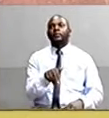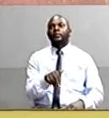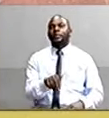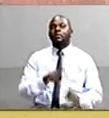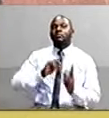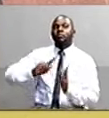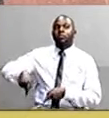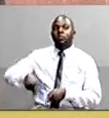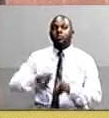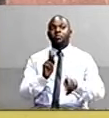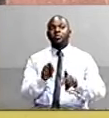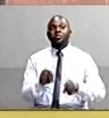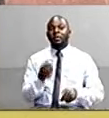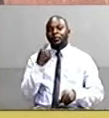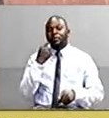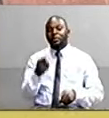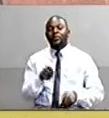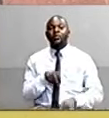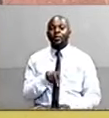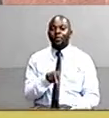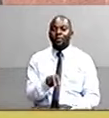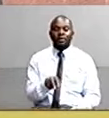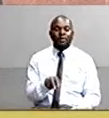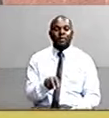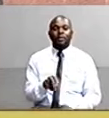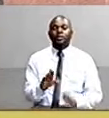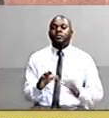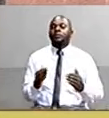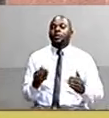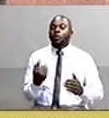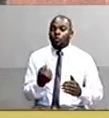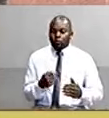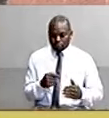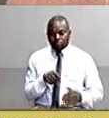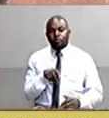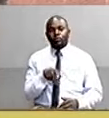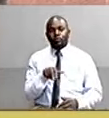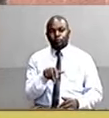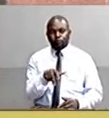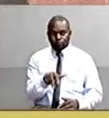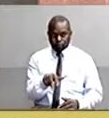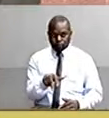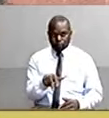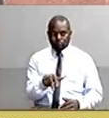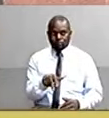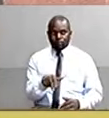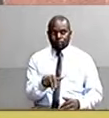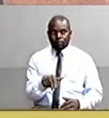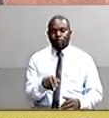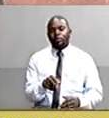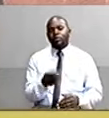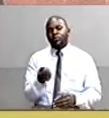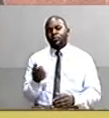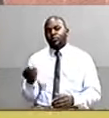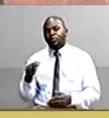and we say that we are walking. So we are only walking symbolically in some few sections.